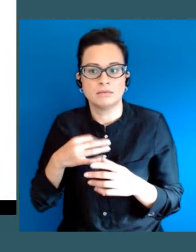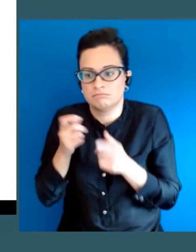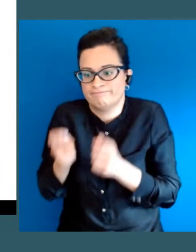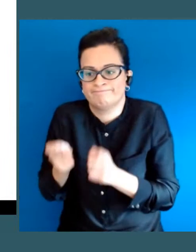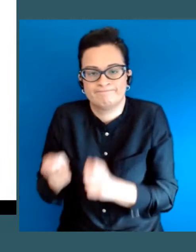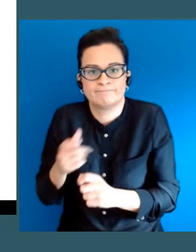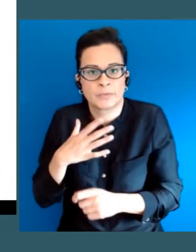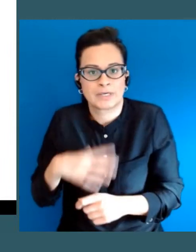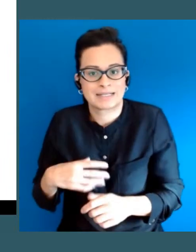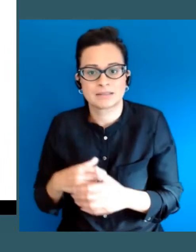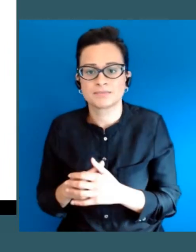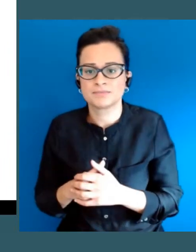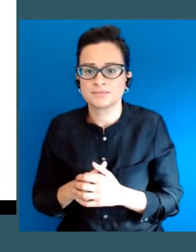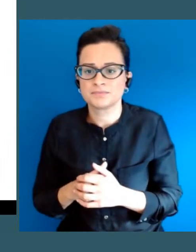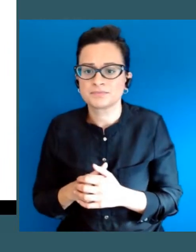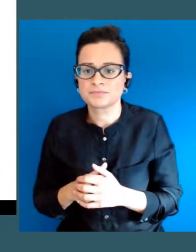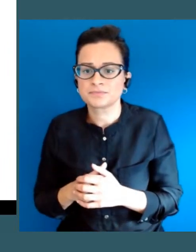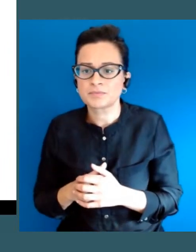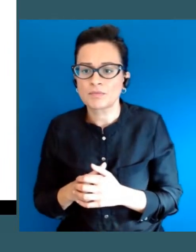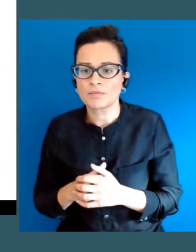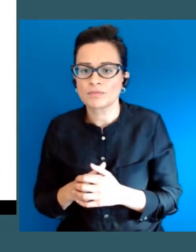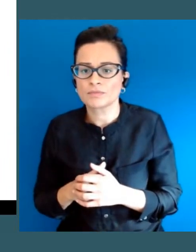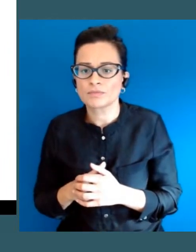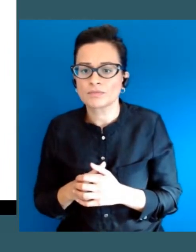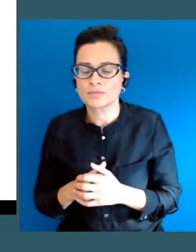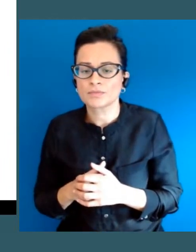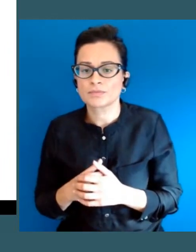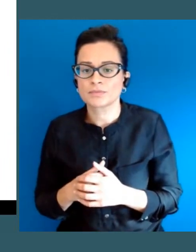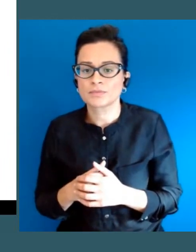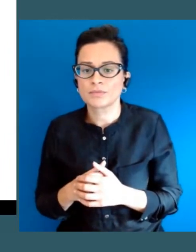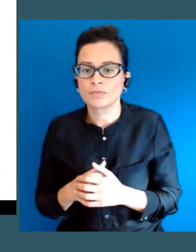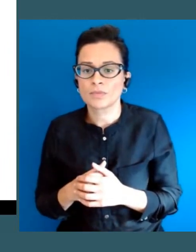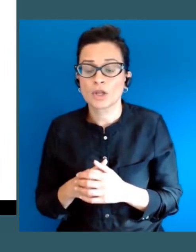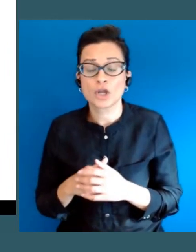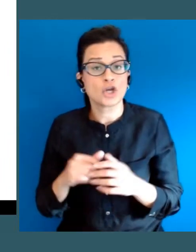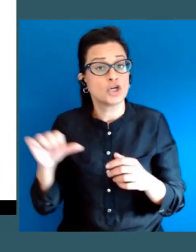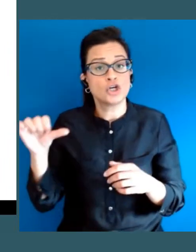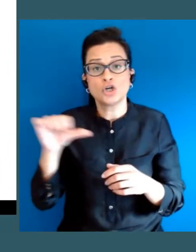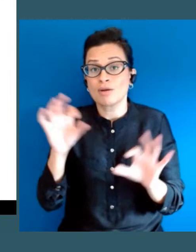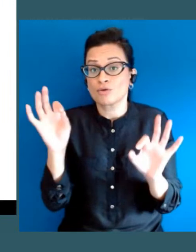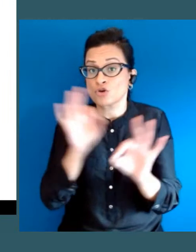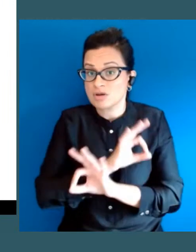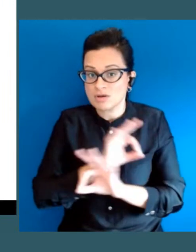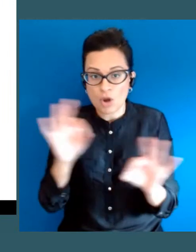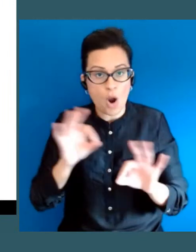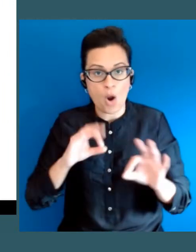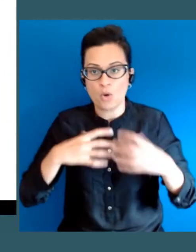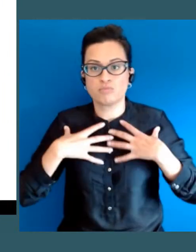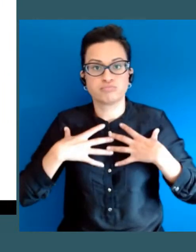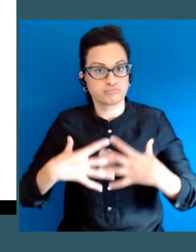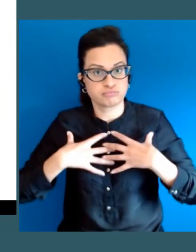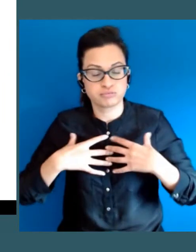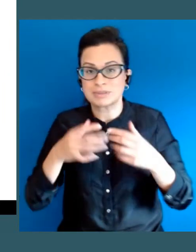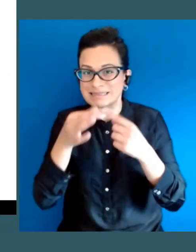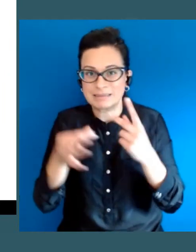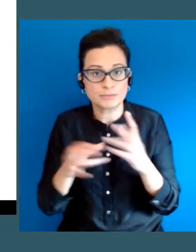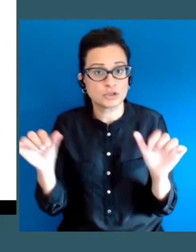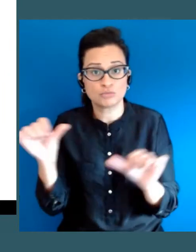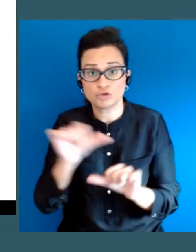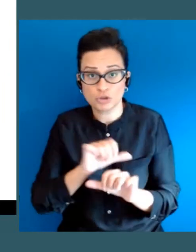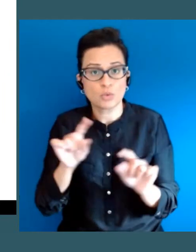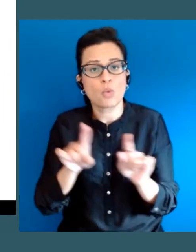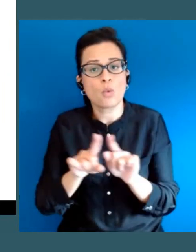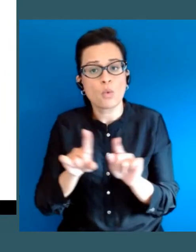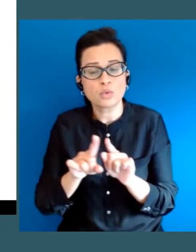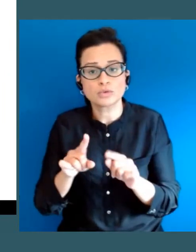shouldn't be any cutaneous or respiratory symptoms, and it can result in hypertension,